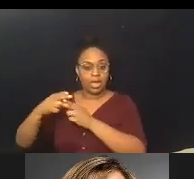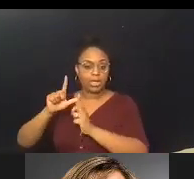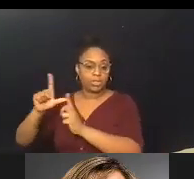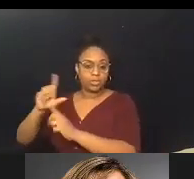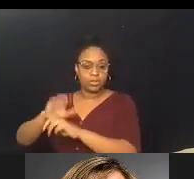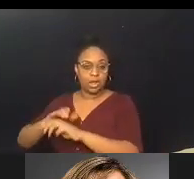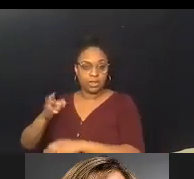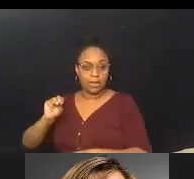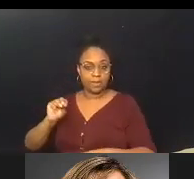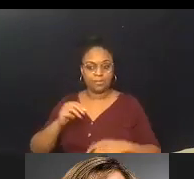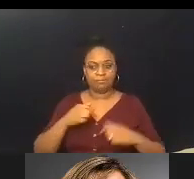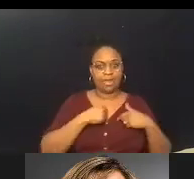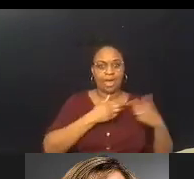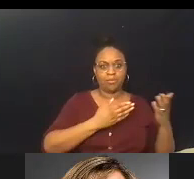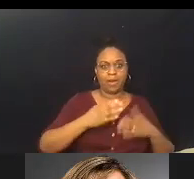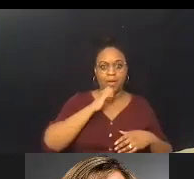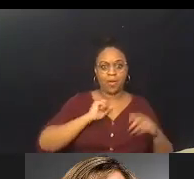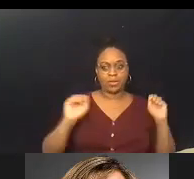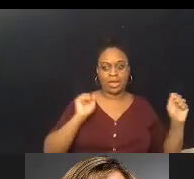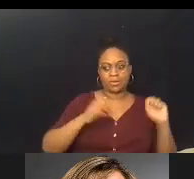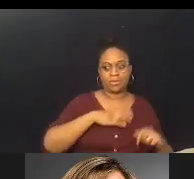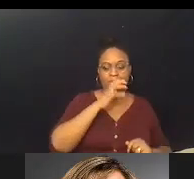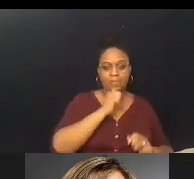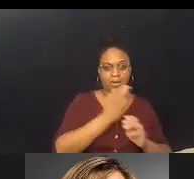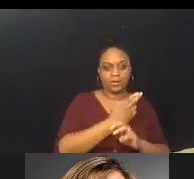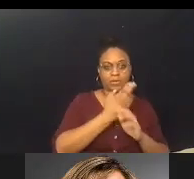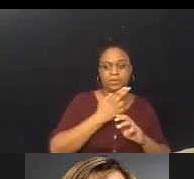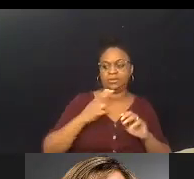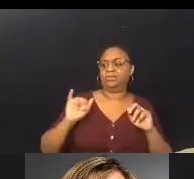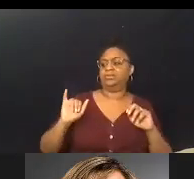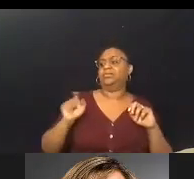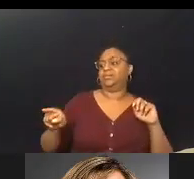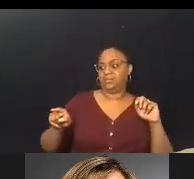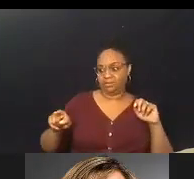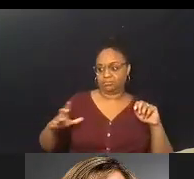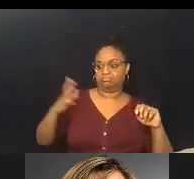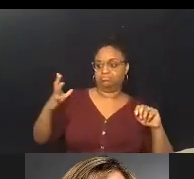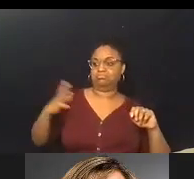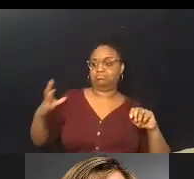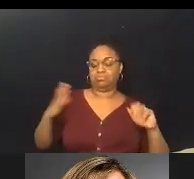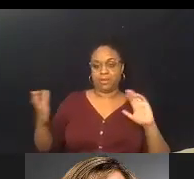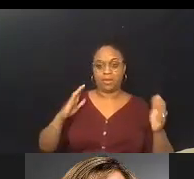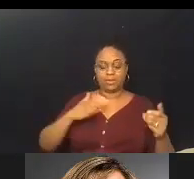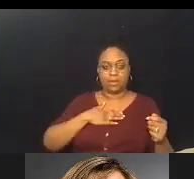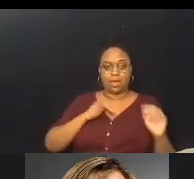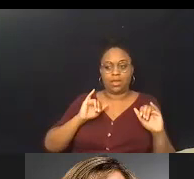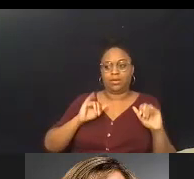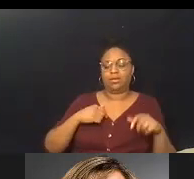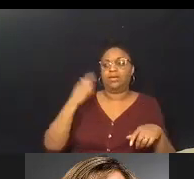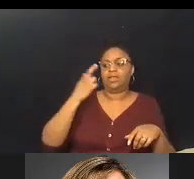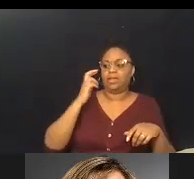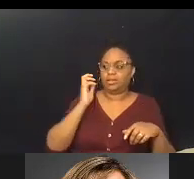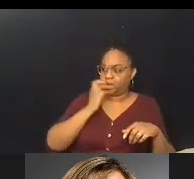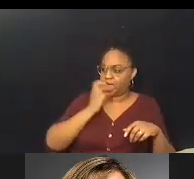mom wasn't using anymore. And just kind of recognizing the diversity of like, oh, like there are other people around